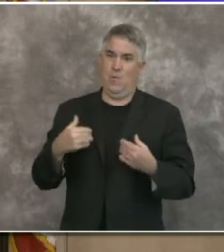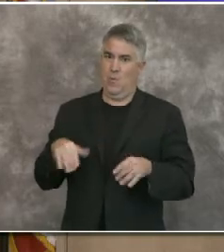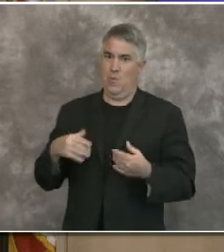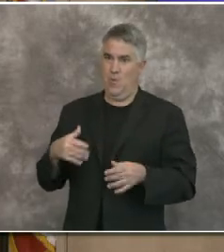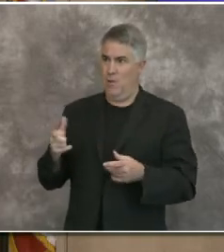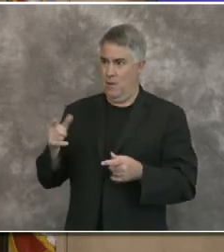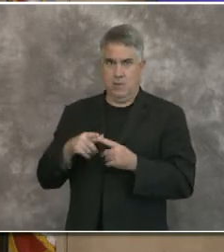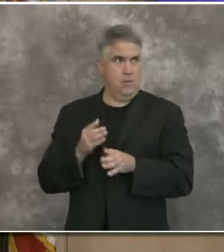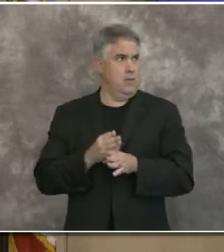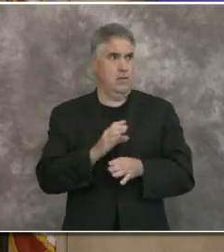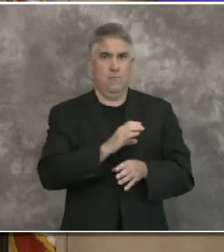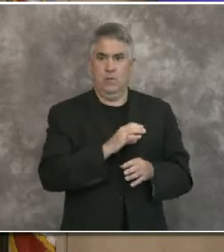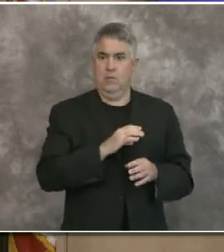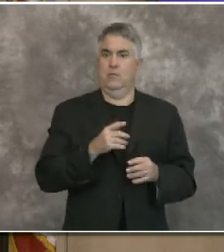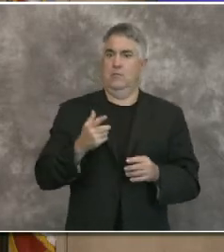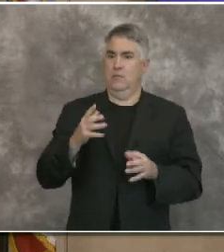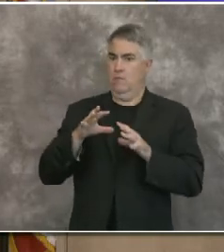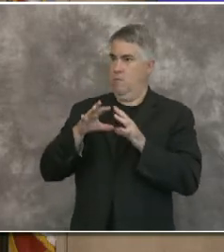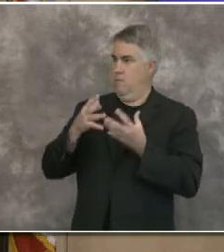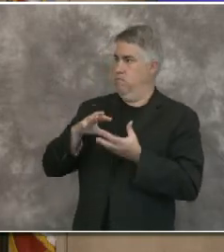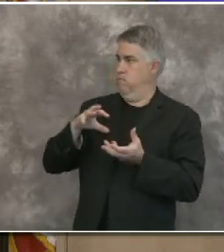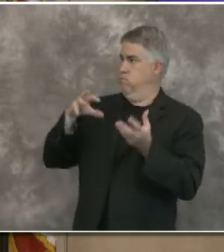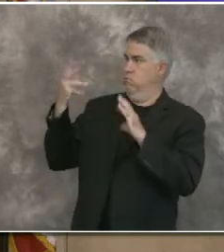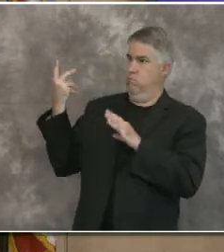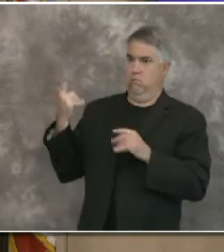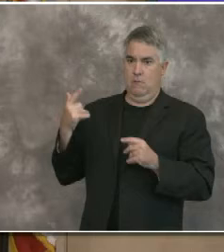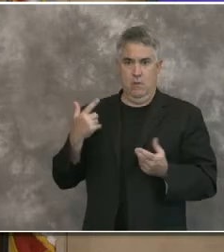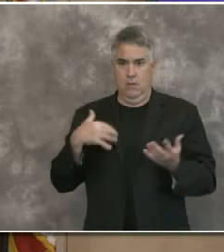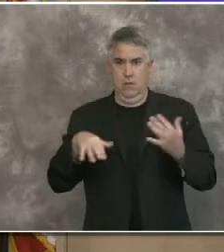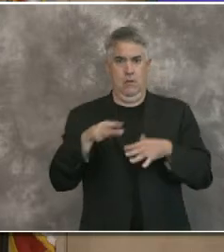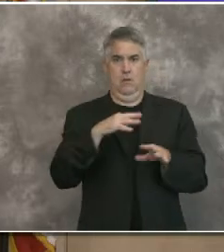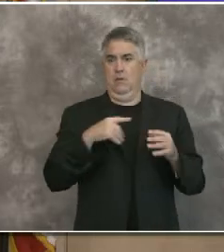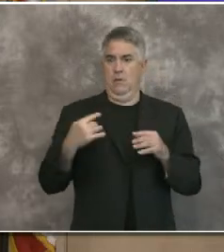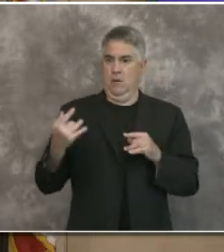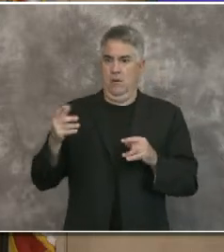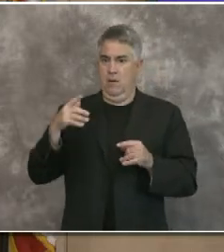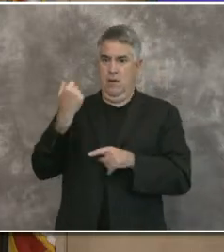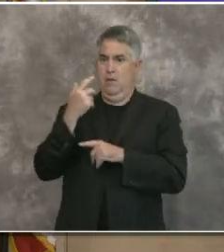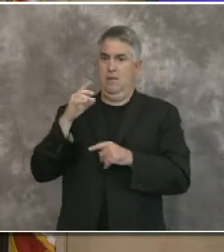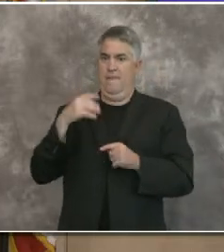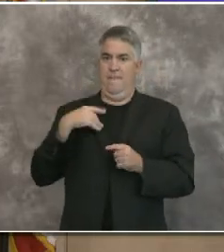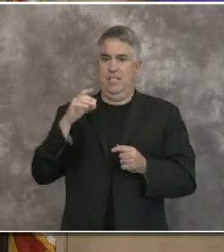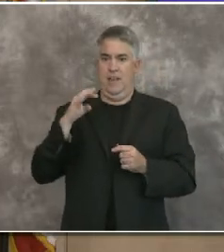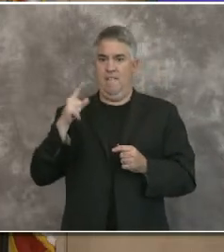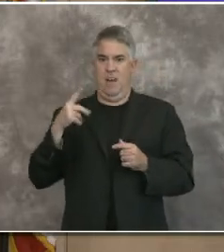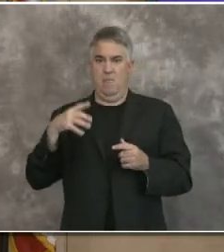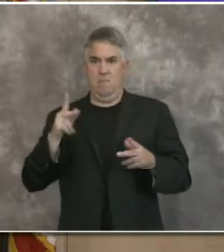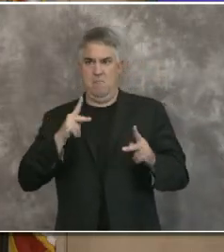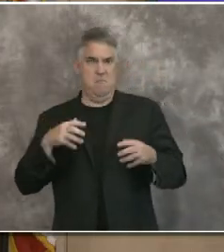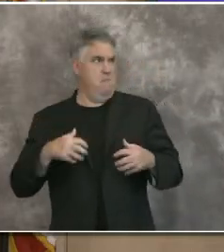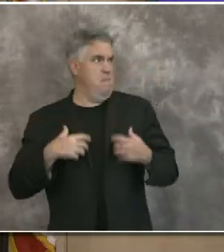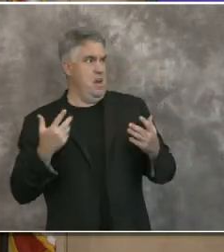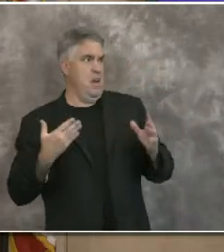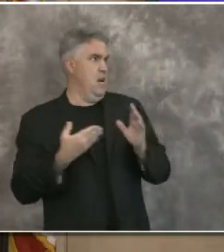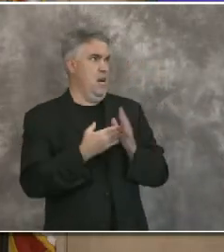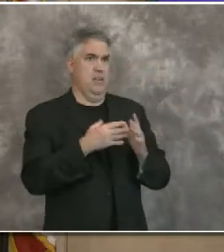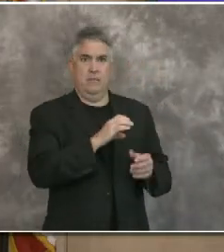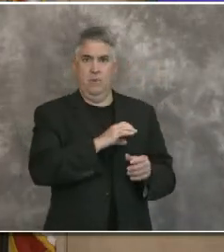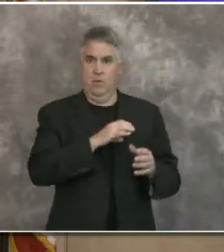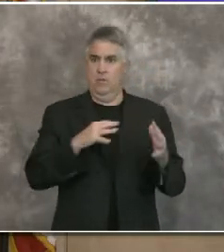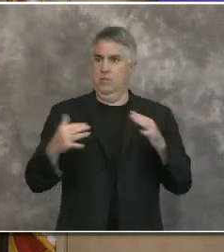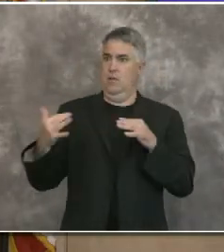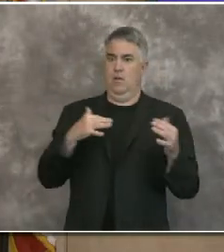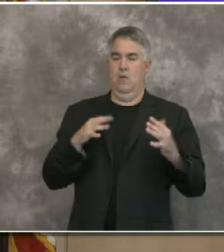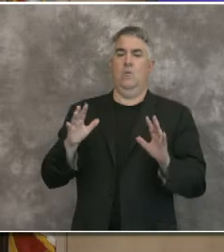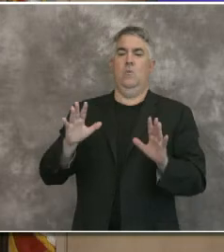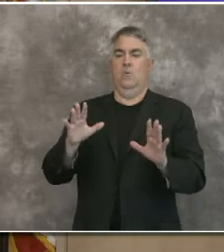pandemic and civil unrest that we haven't seen for probably decades in this country here and really literally around the world.